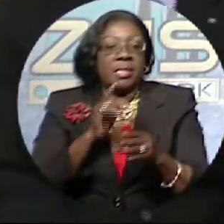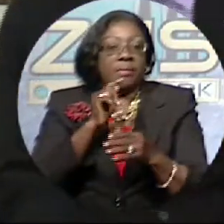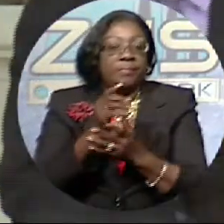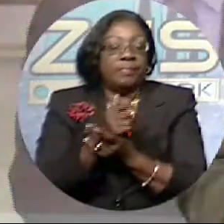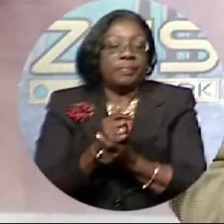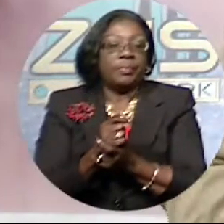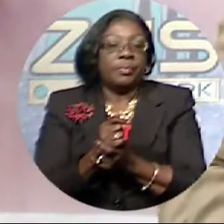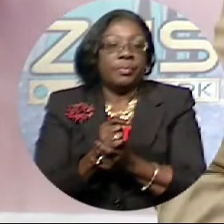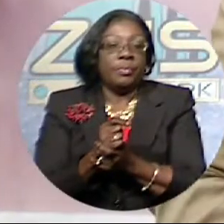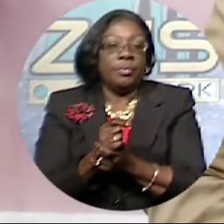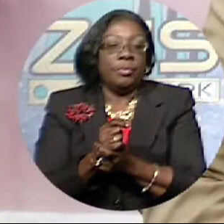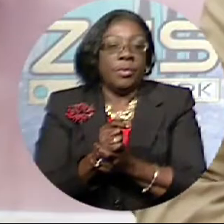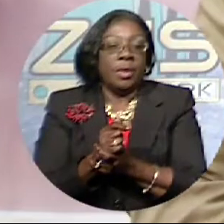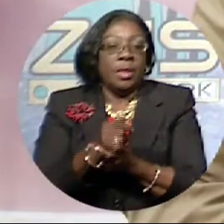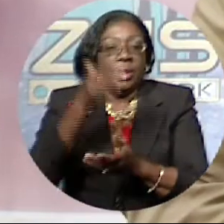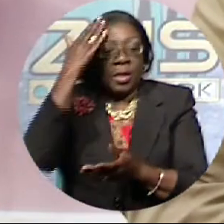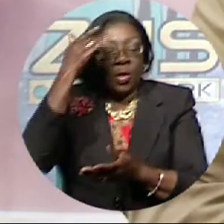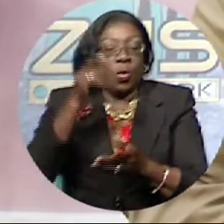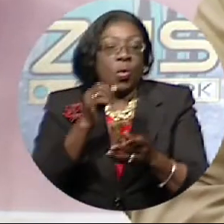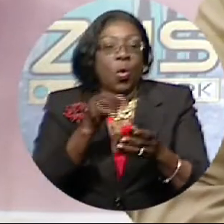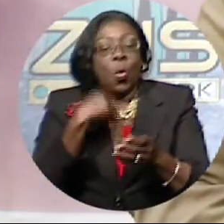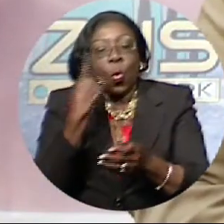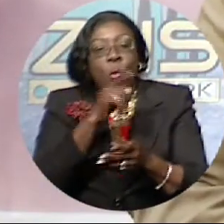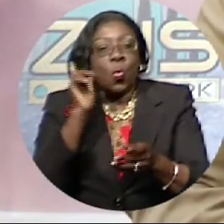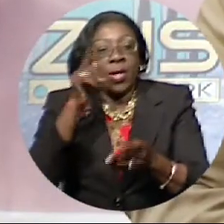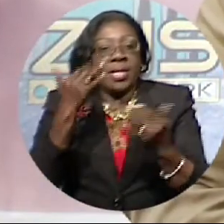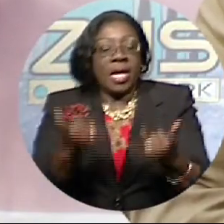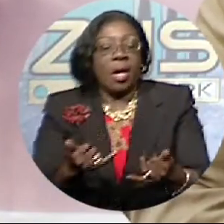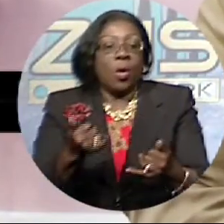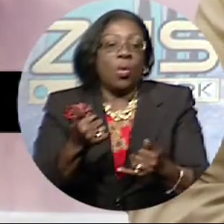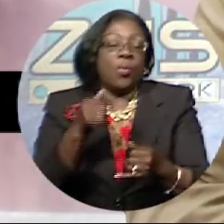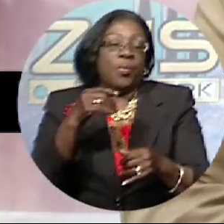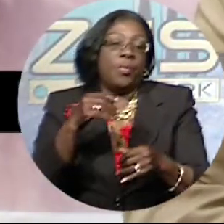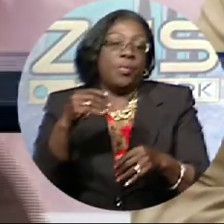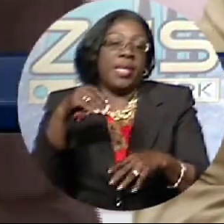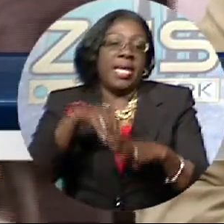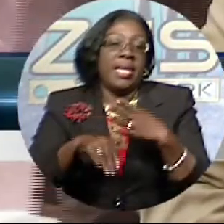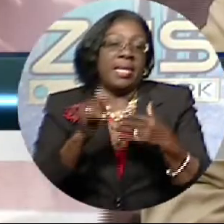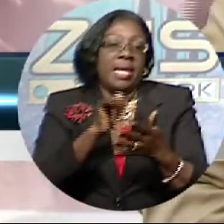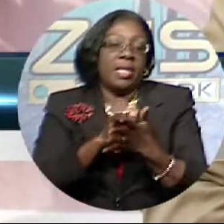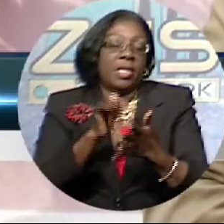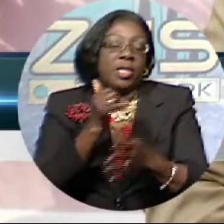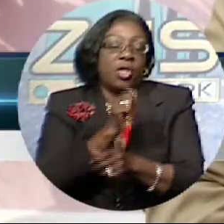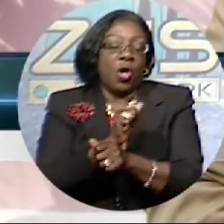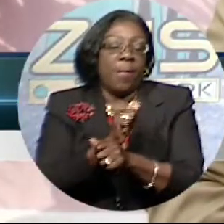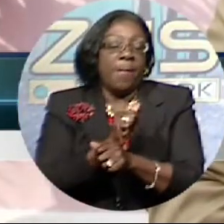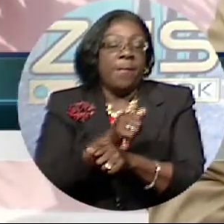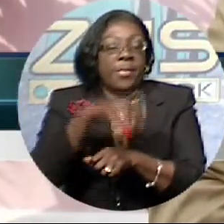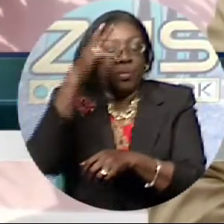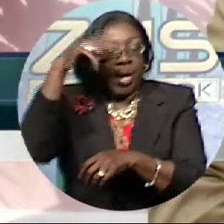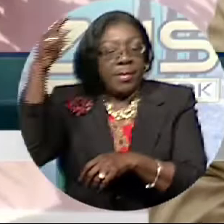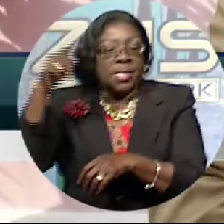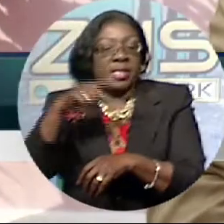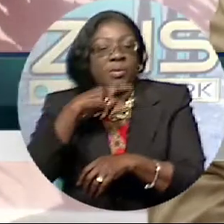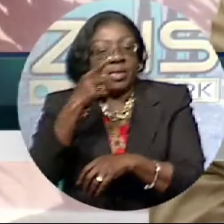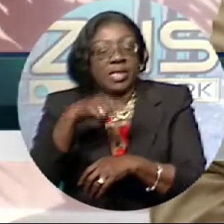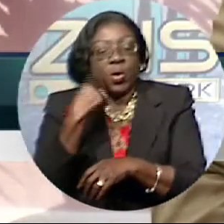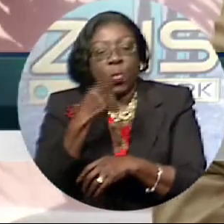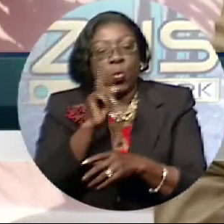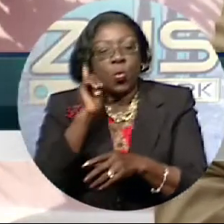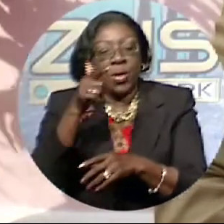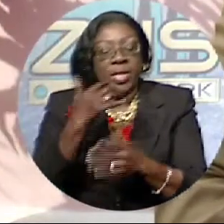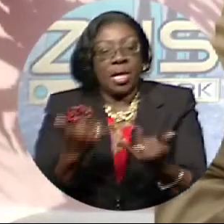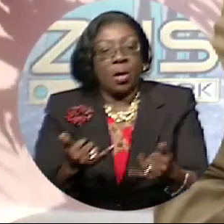magnificent one. No word on a replacement as yet, but we're told Prime Minister Christie will be announcing a new appointment in short order. Clint